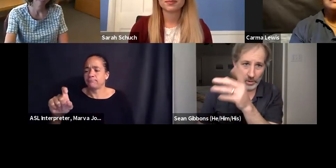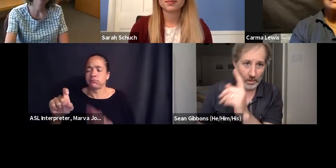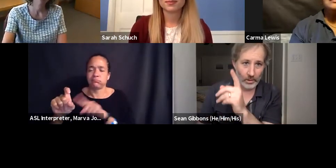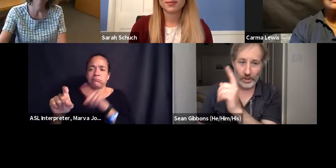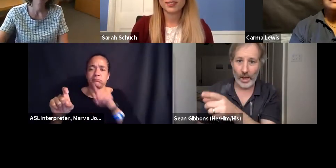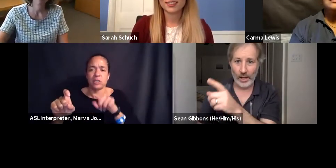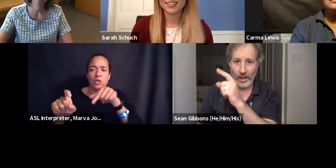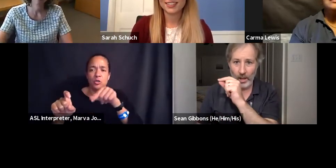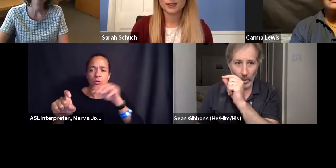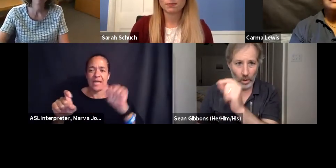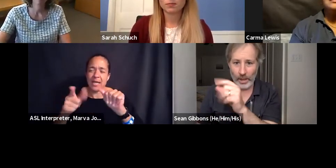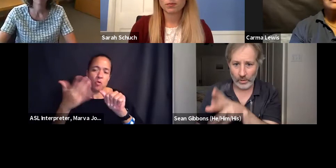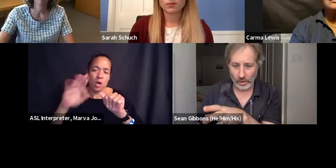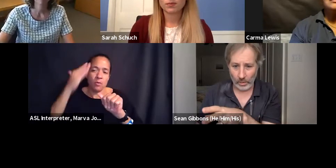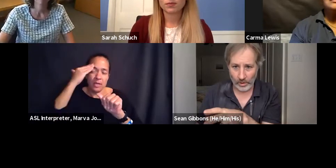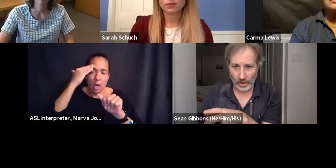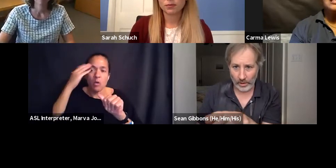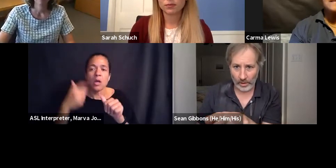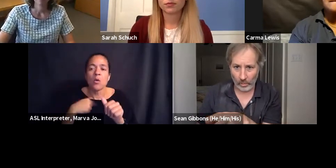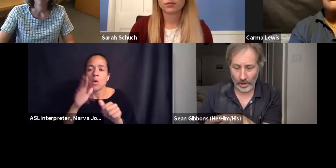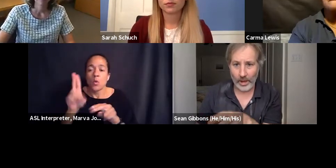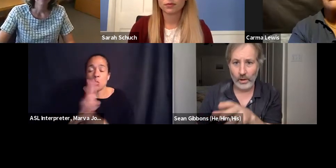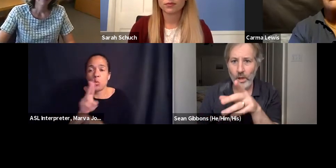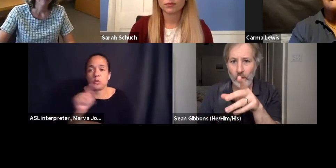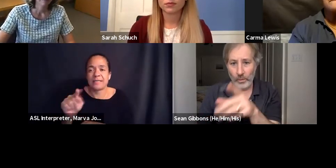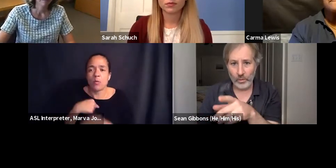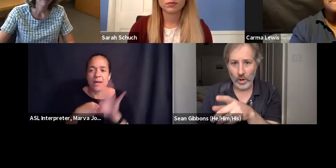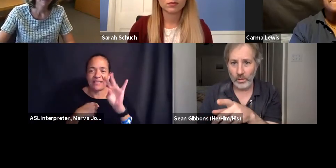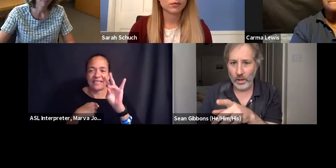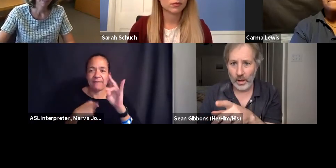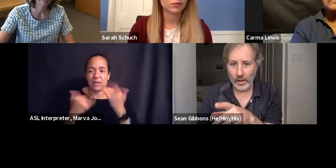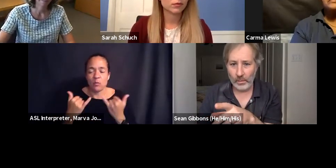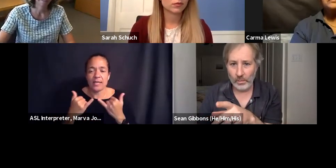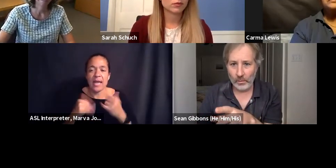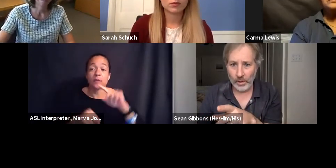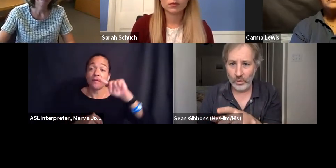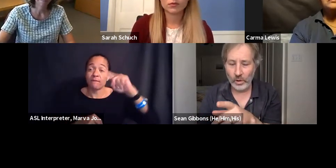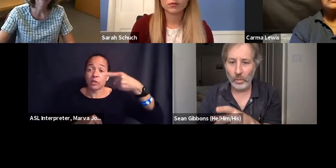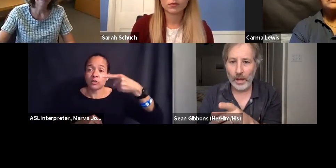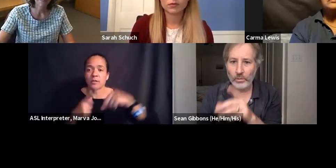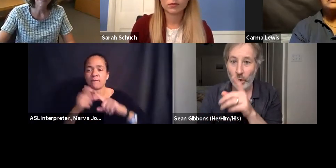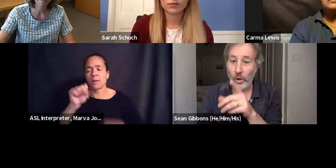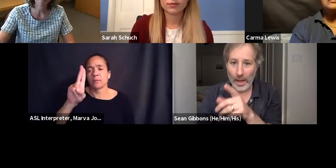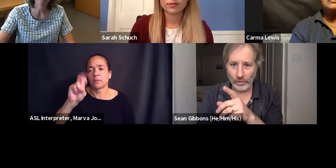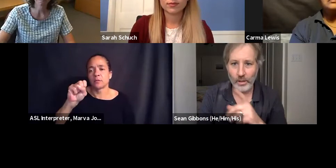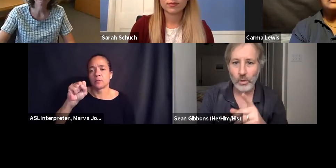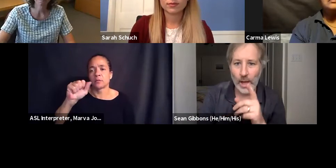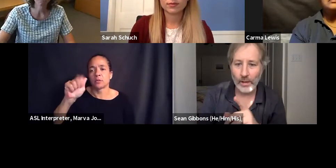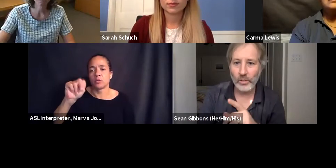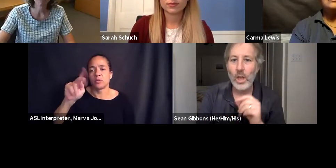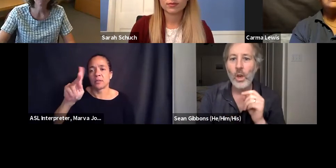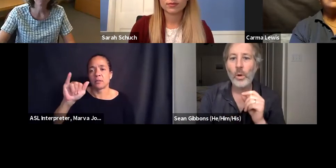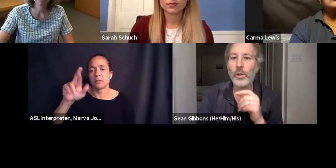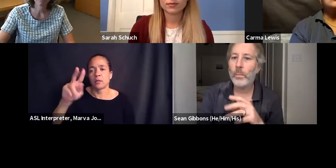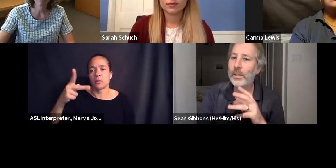So that's what I'm gonna use to guide what we get to. I think we have seven in there right now. First one comes from our friend Susan Kirkpatrick, who